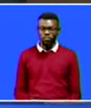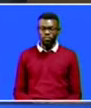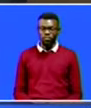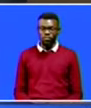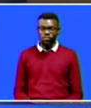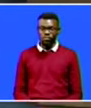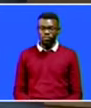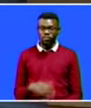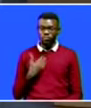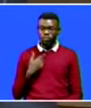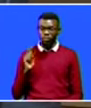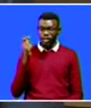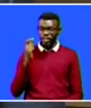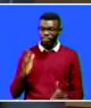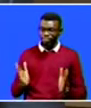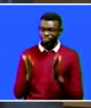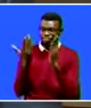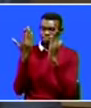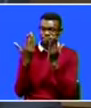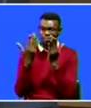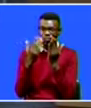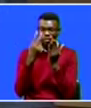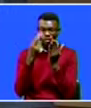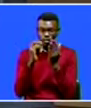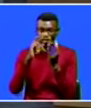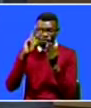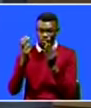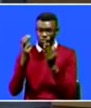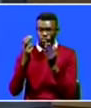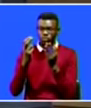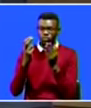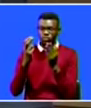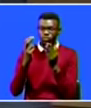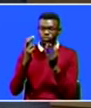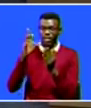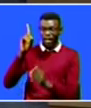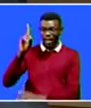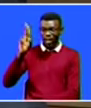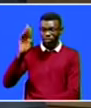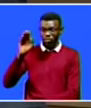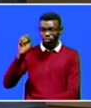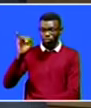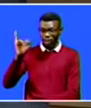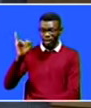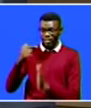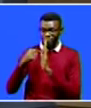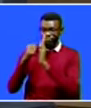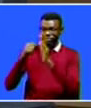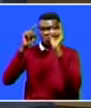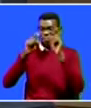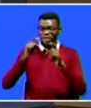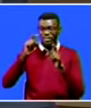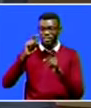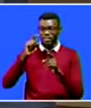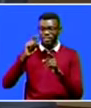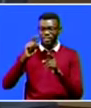Well, Kenyans have been urged to take part in the upcoming 2020 Dubai Expo, even as traders seize opportunities to scout for partnerships to